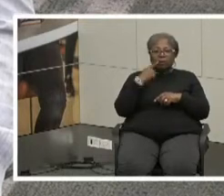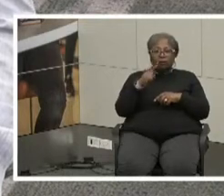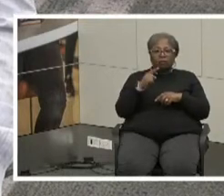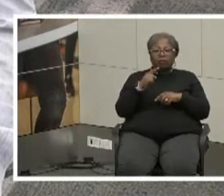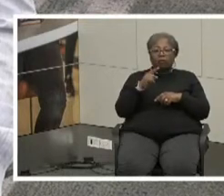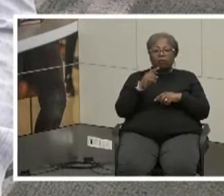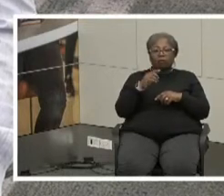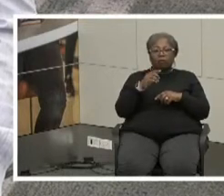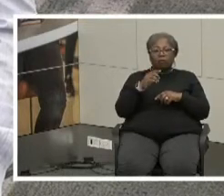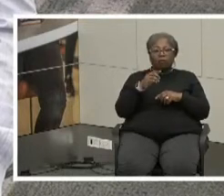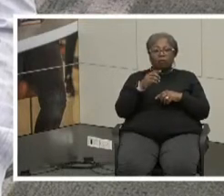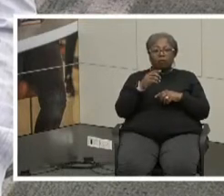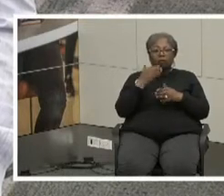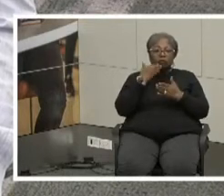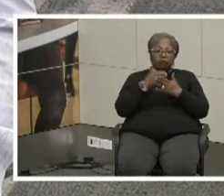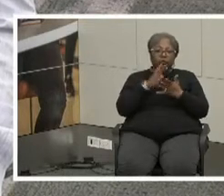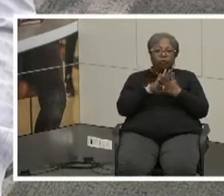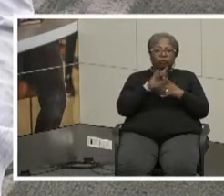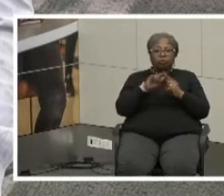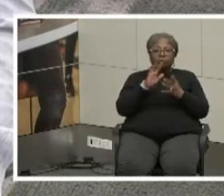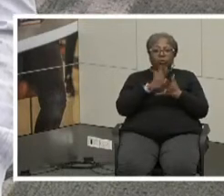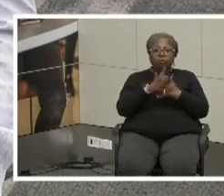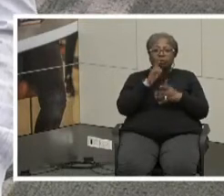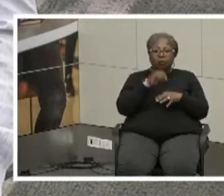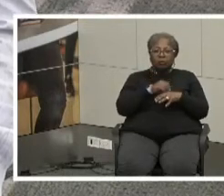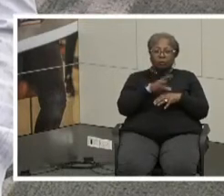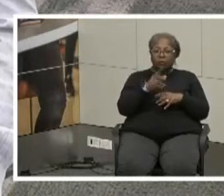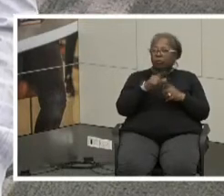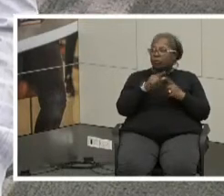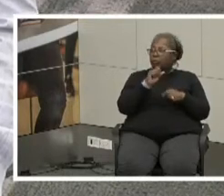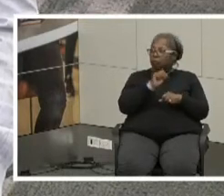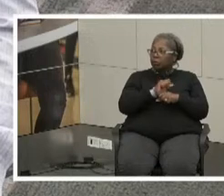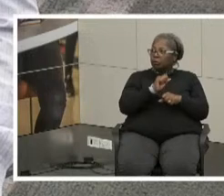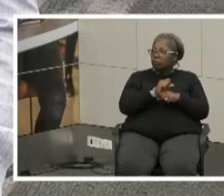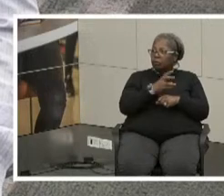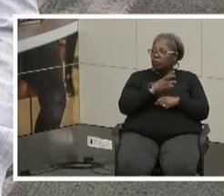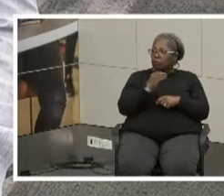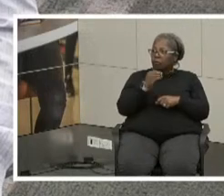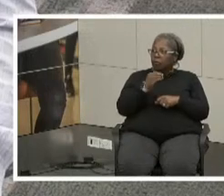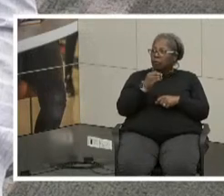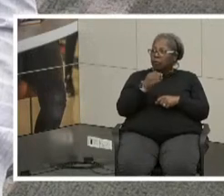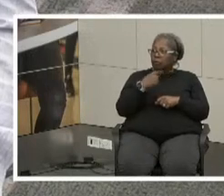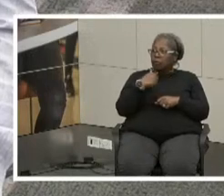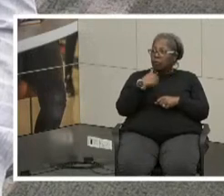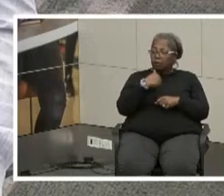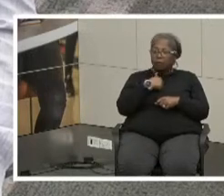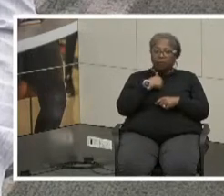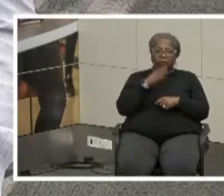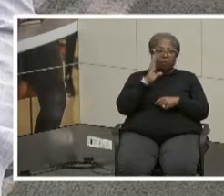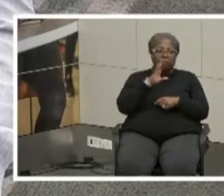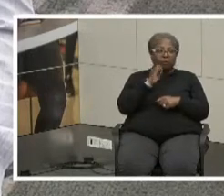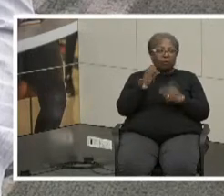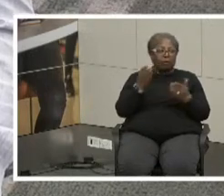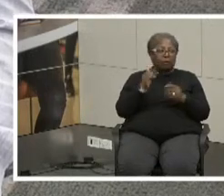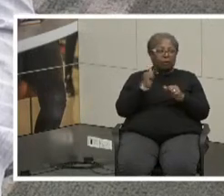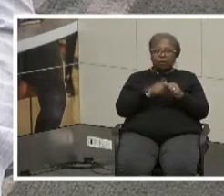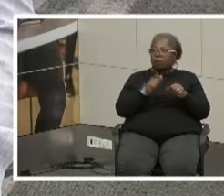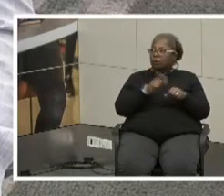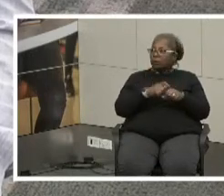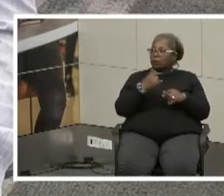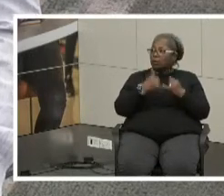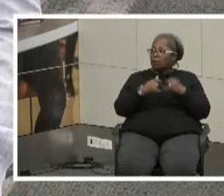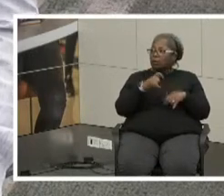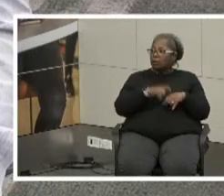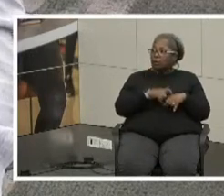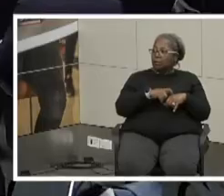schools but the schools who need some impact so we want to work and um I'm I'm going to be every time